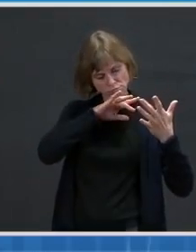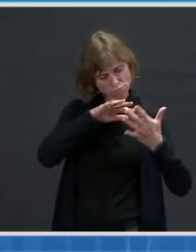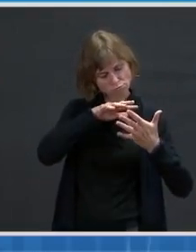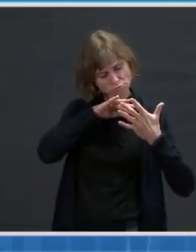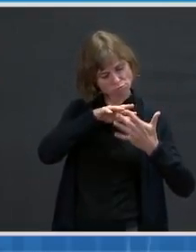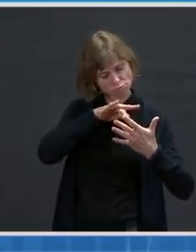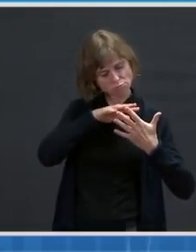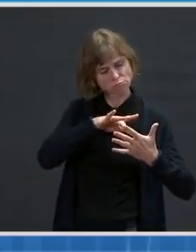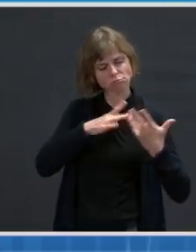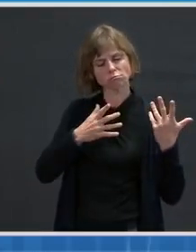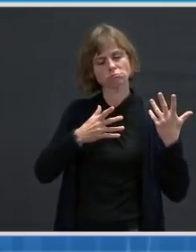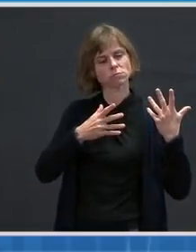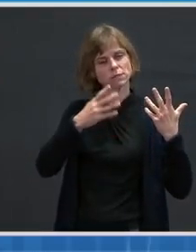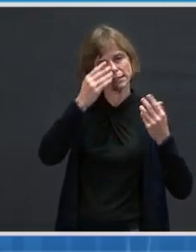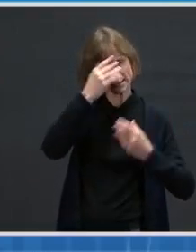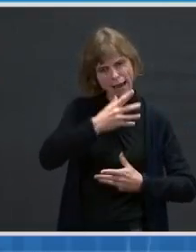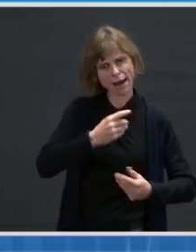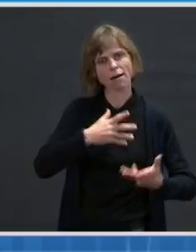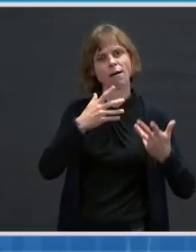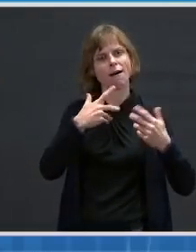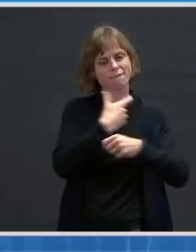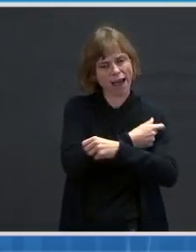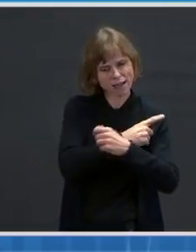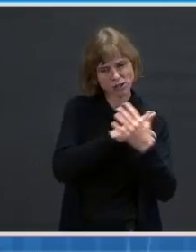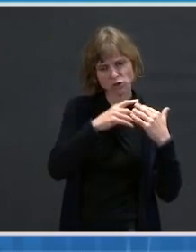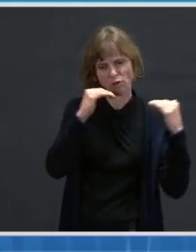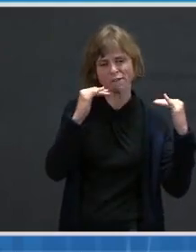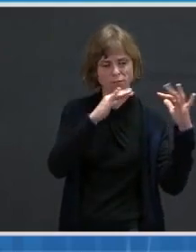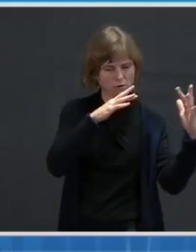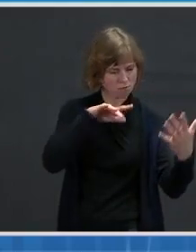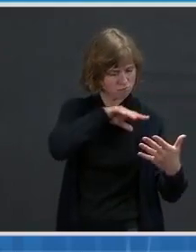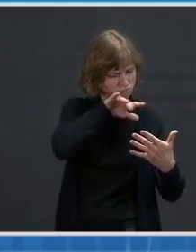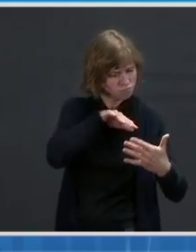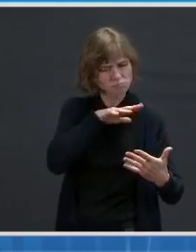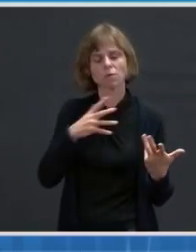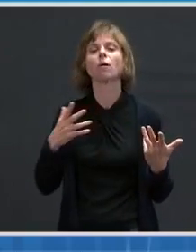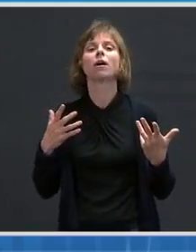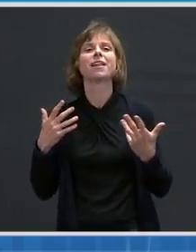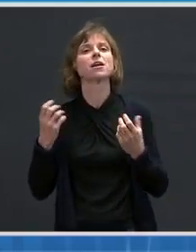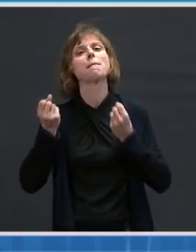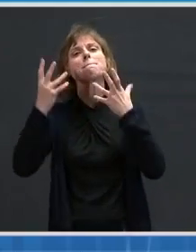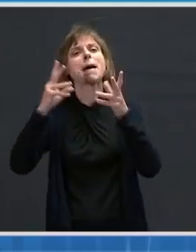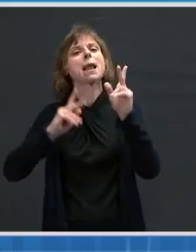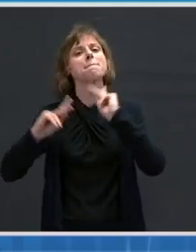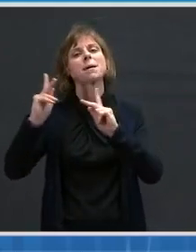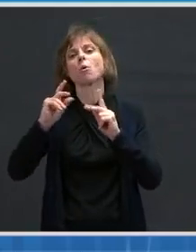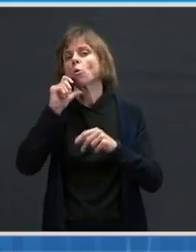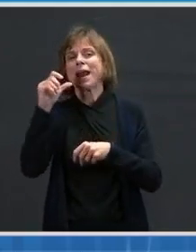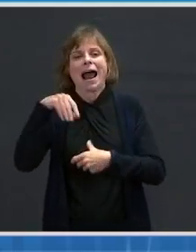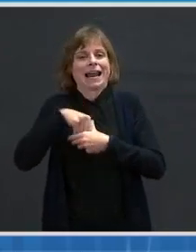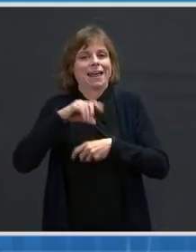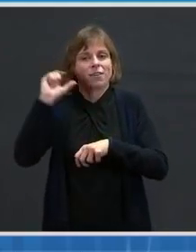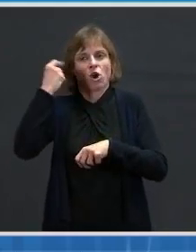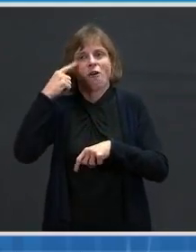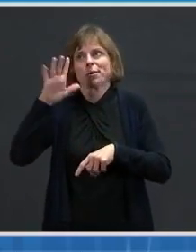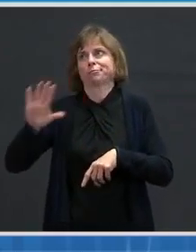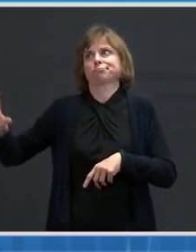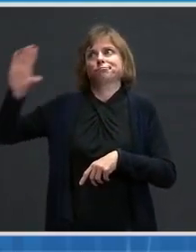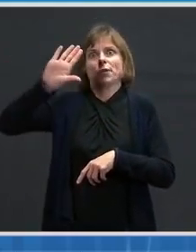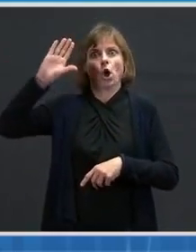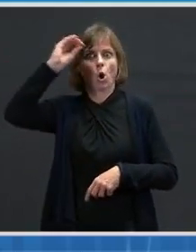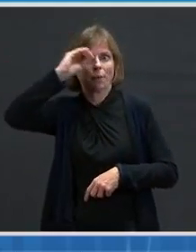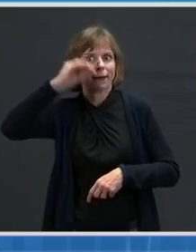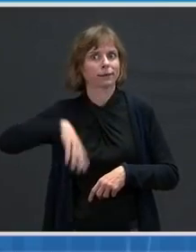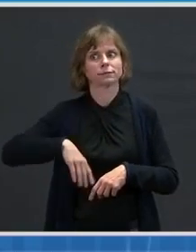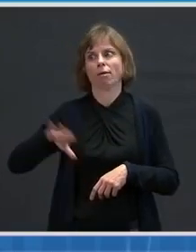levels, and based upon the data, and we'll come out with more. And there are plenty of commentators outside of the government that are, of course, expressing their own views and their own